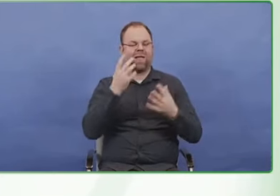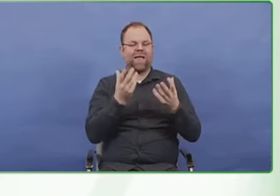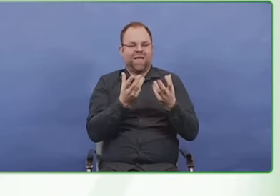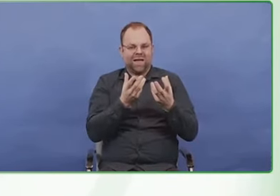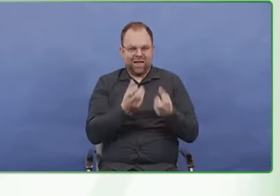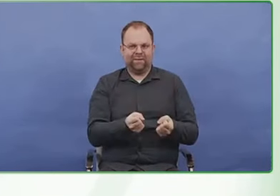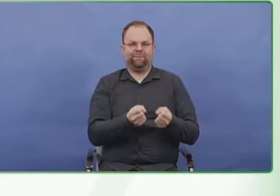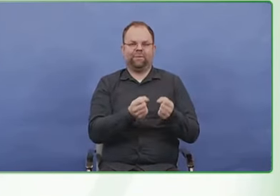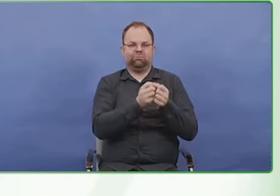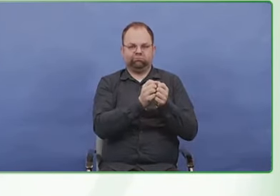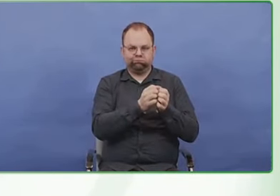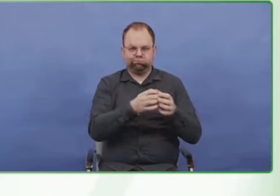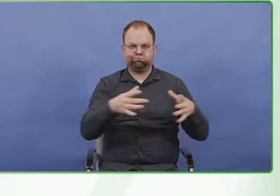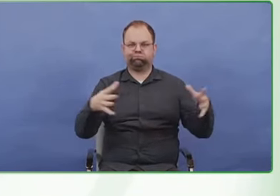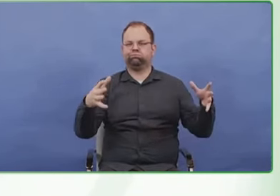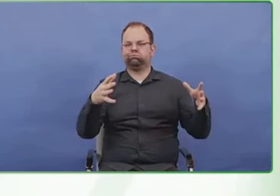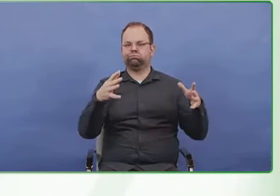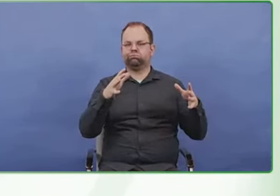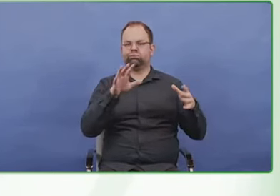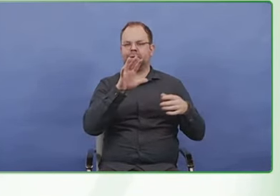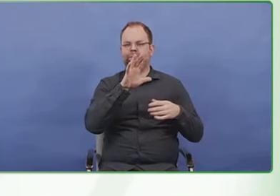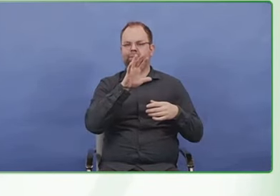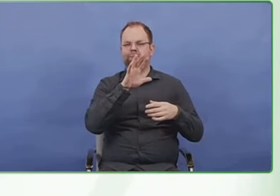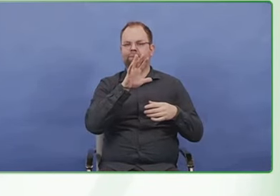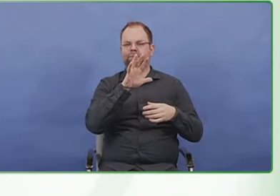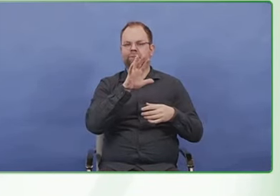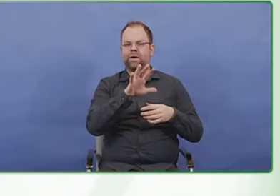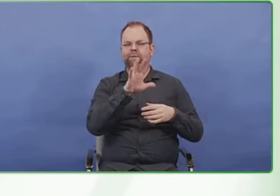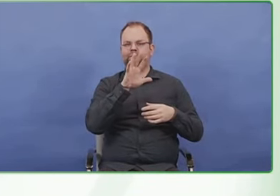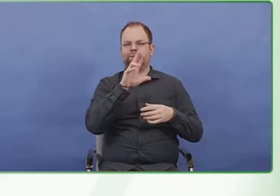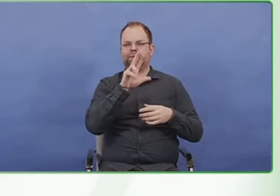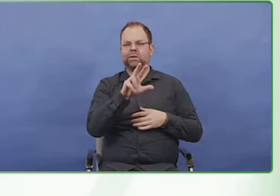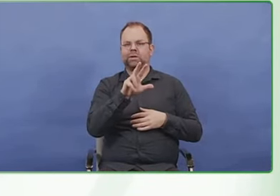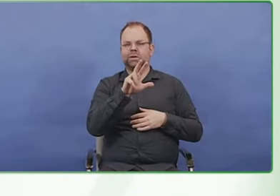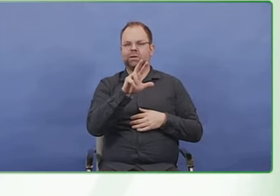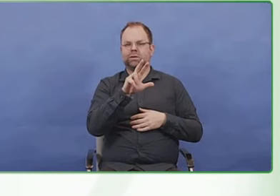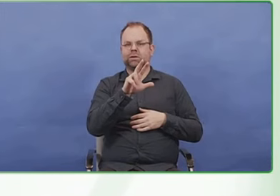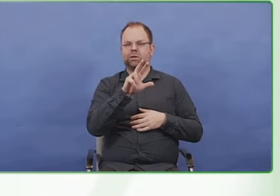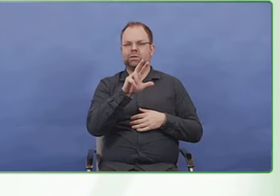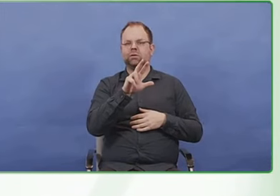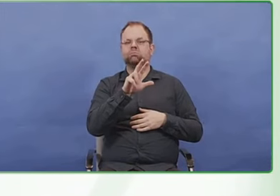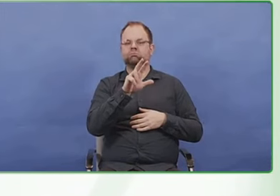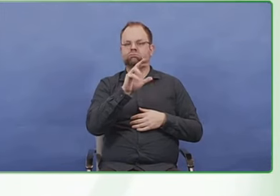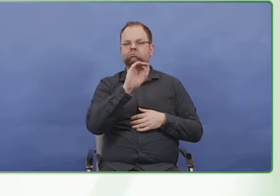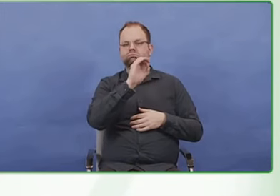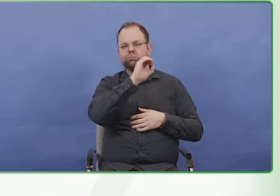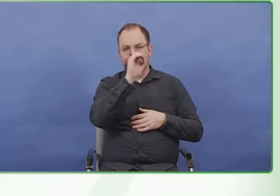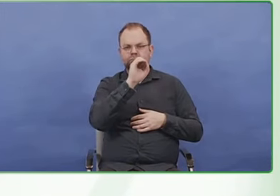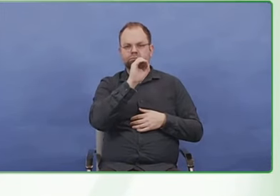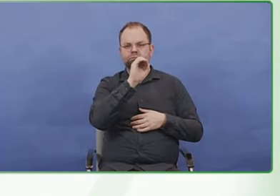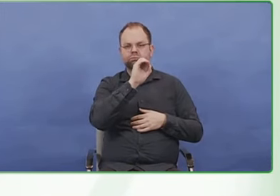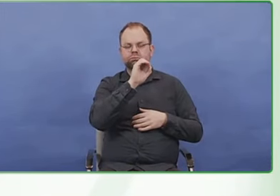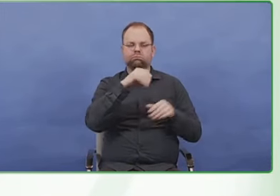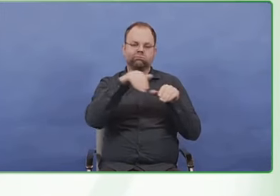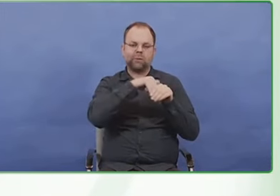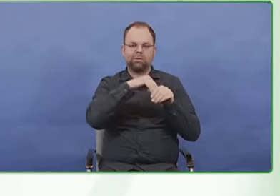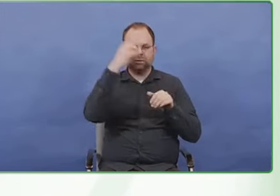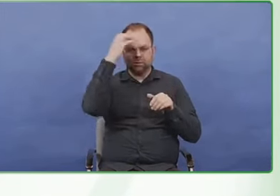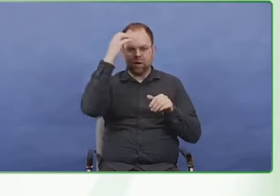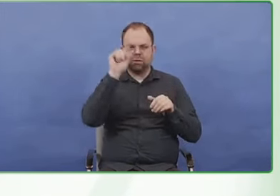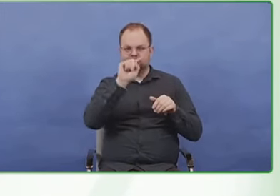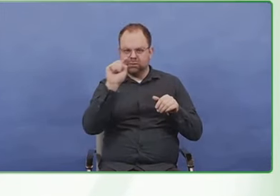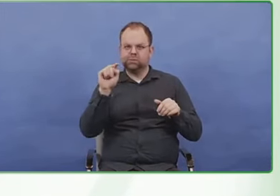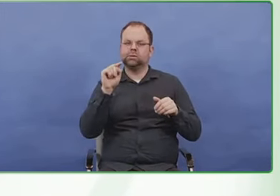is fully realizable. So what is our vision? Our collective vision, it's not the WHO vision, it's all our vision in the